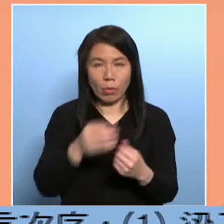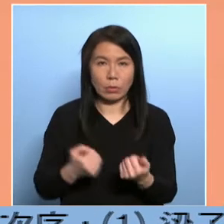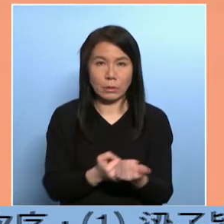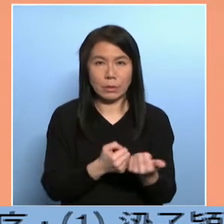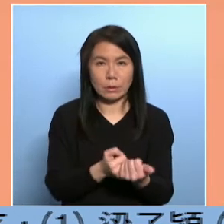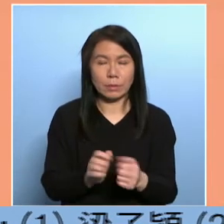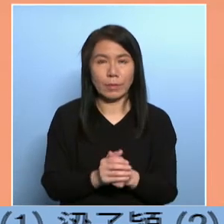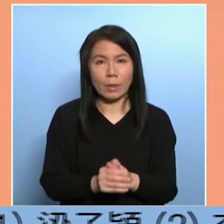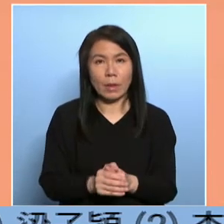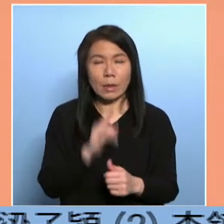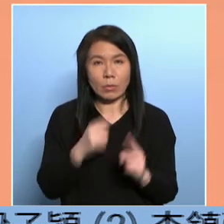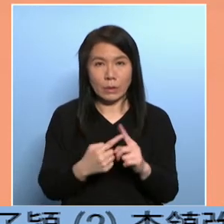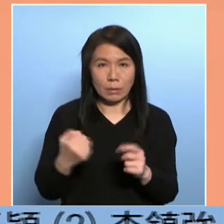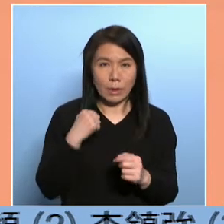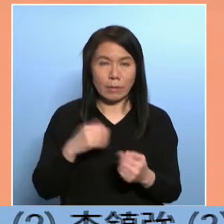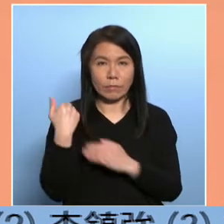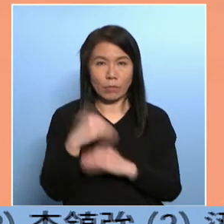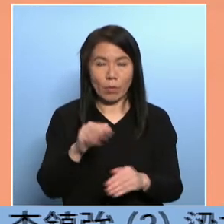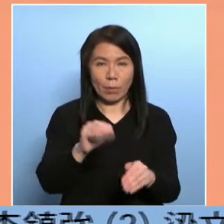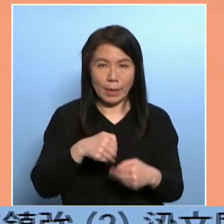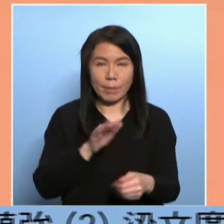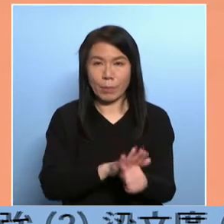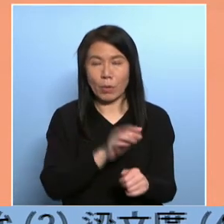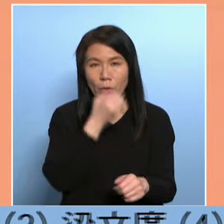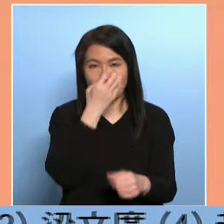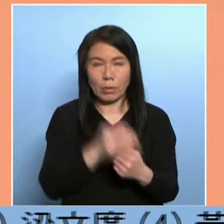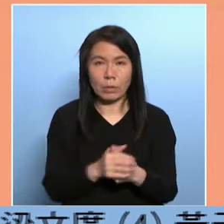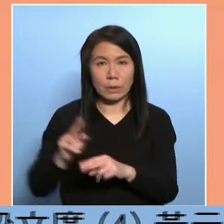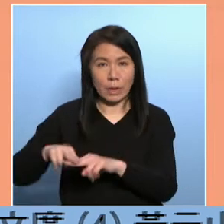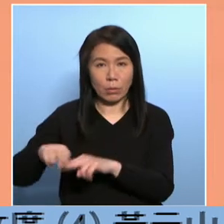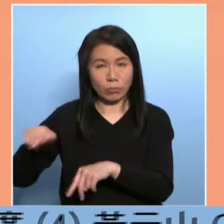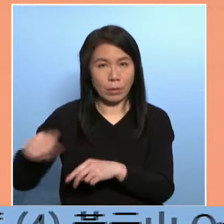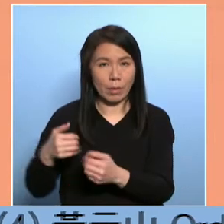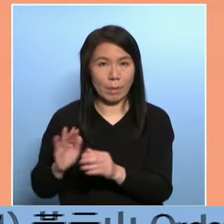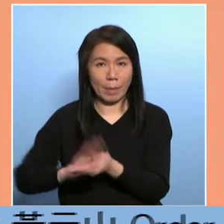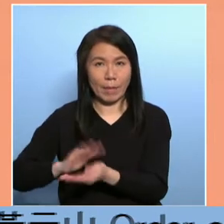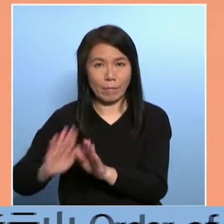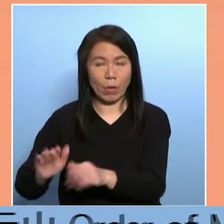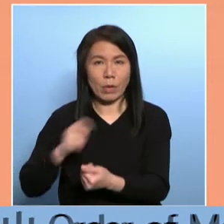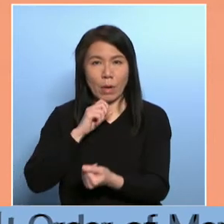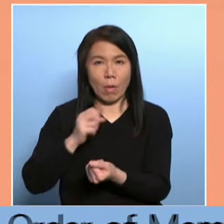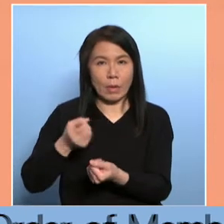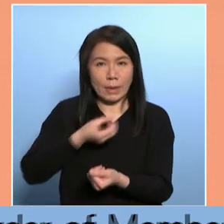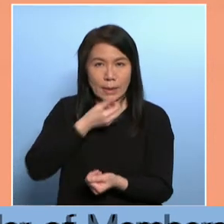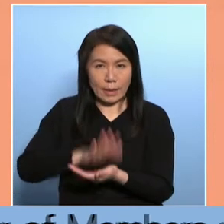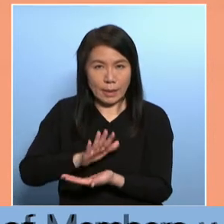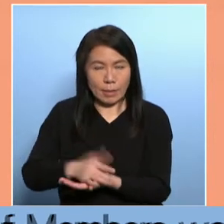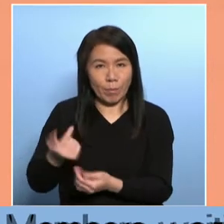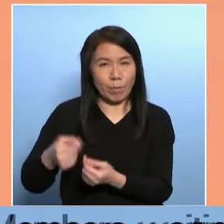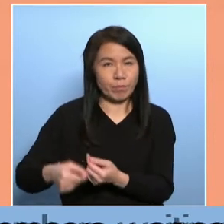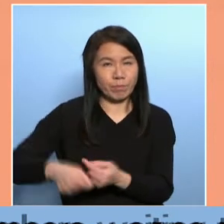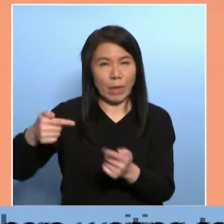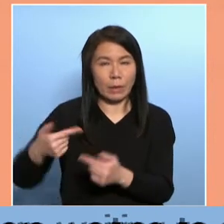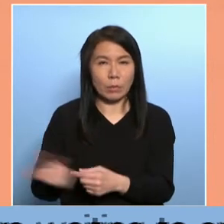for giving a hand again to Hong Kong. They are providing us with resources and manpower. Mainland has